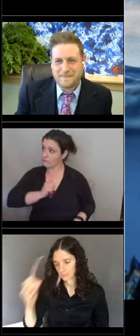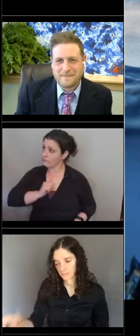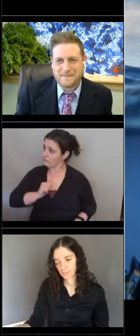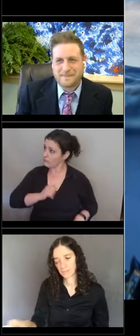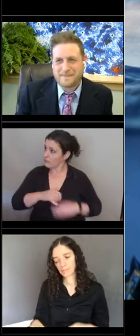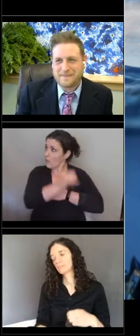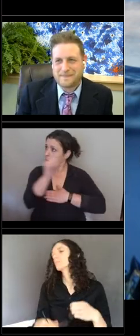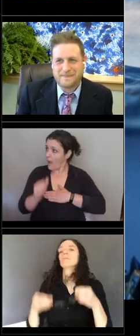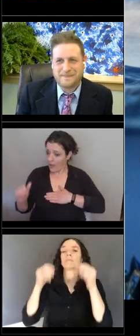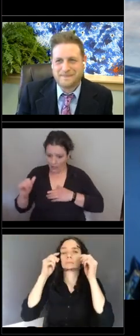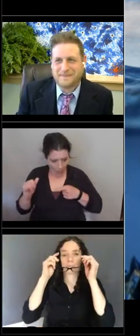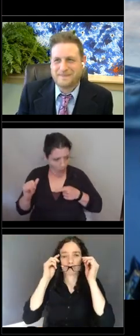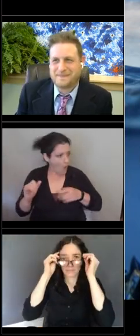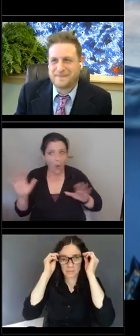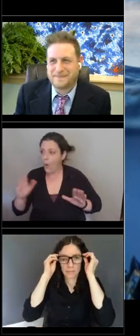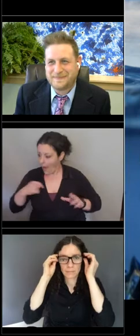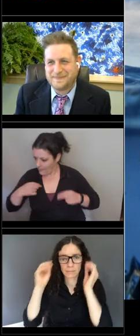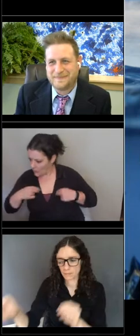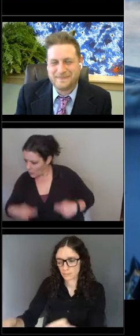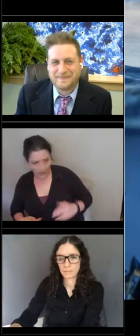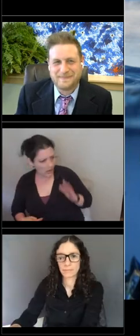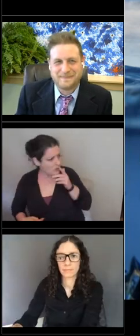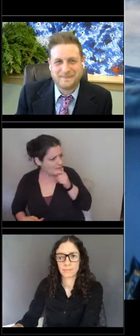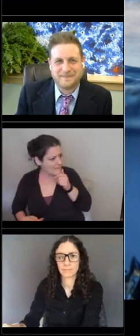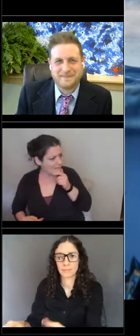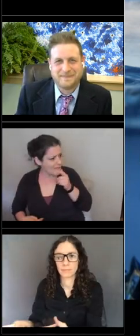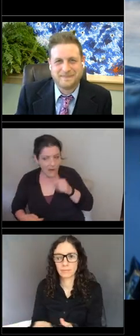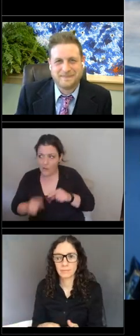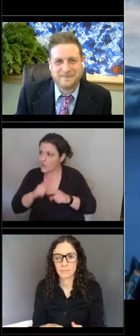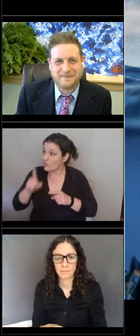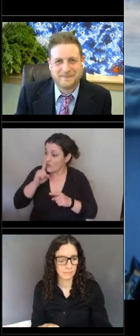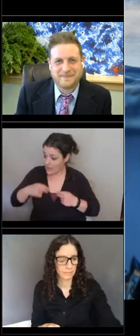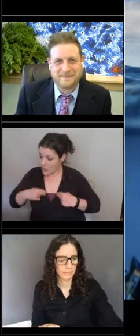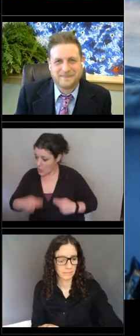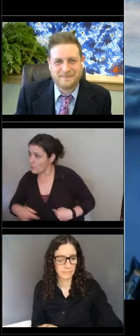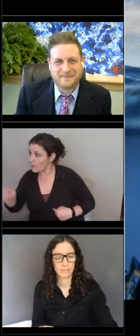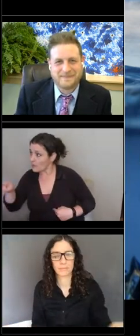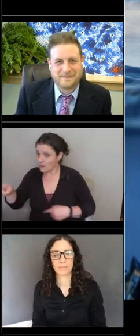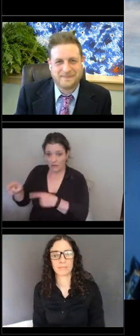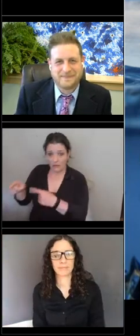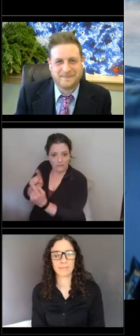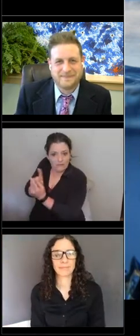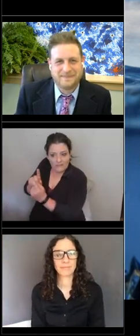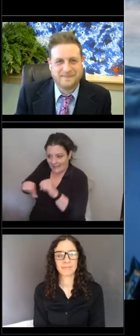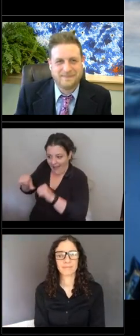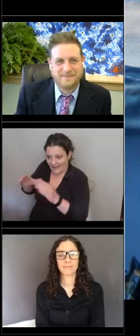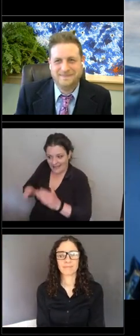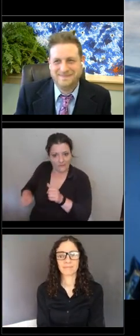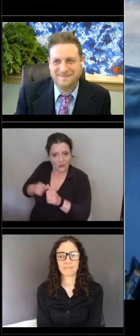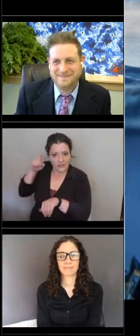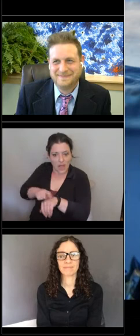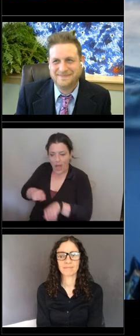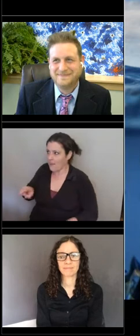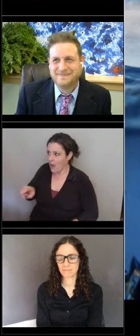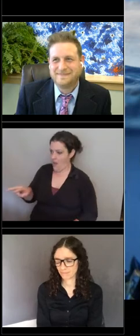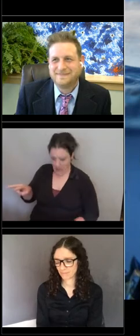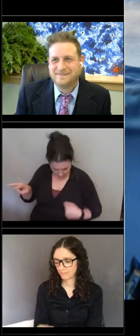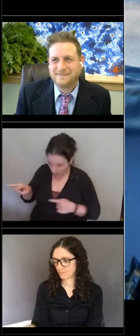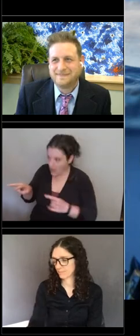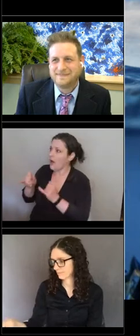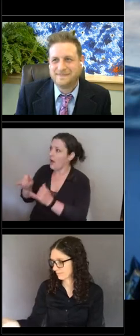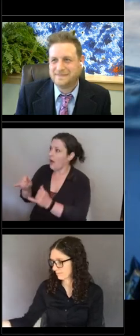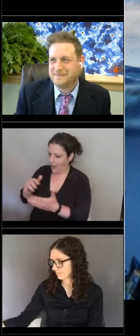to pursue a marine science degree. But because he was a marine creature, he really didn't understand inland geography and ended up